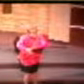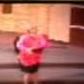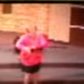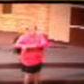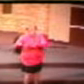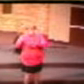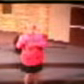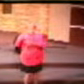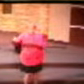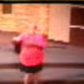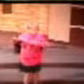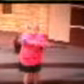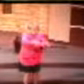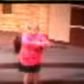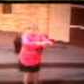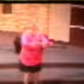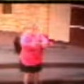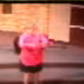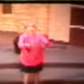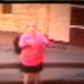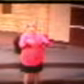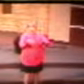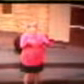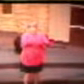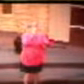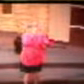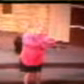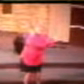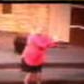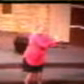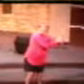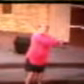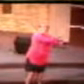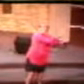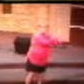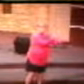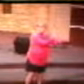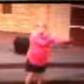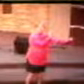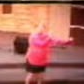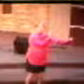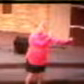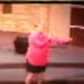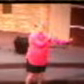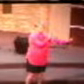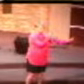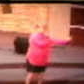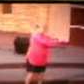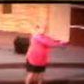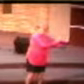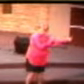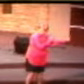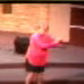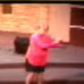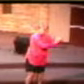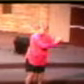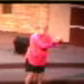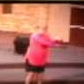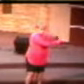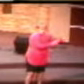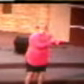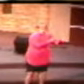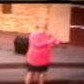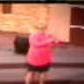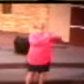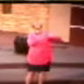and clogged at El Paso and the bridges that crossed there. And so Santa Teresa over time had come up as an alternative